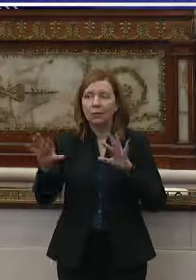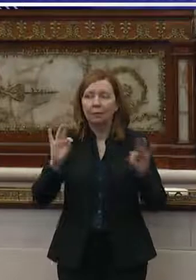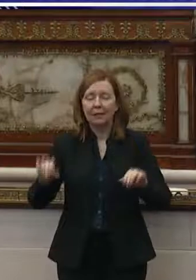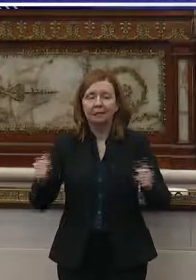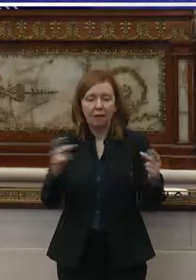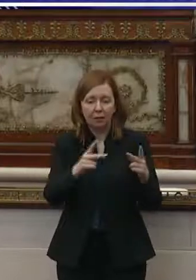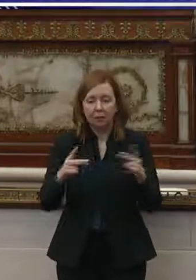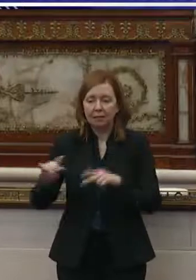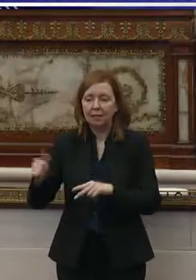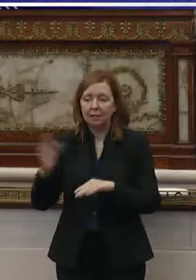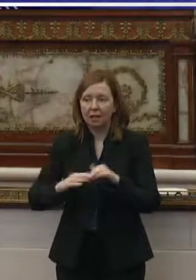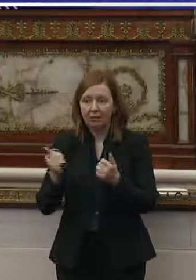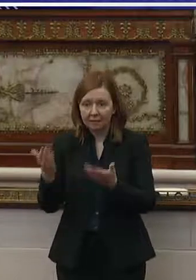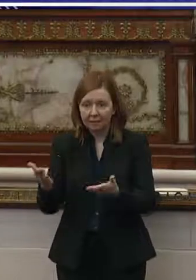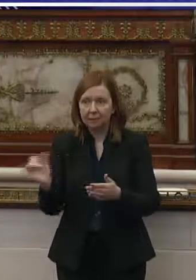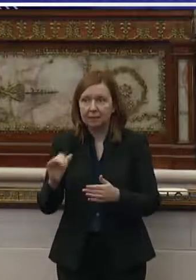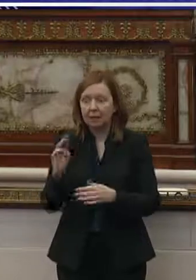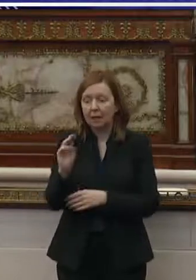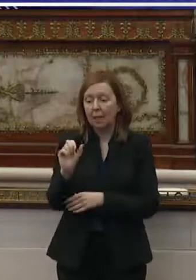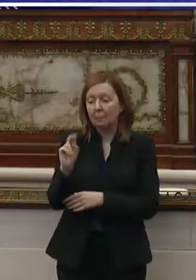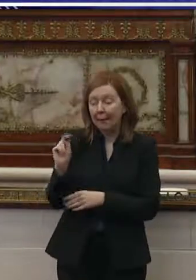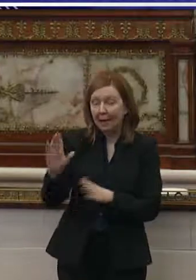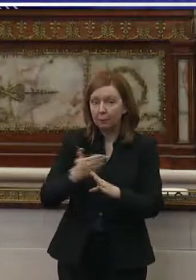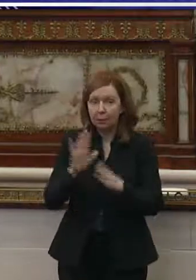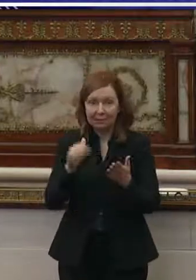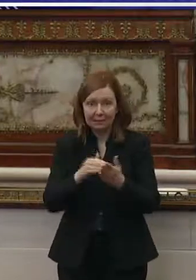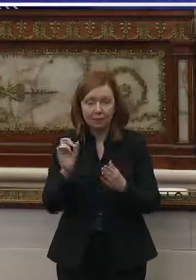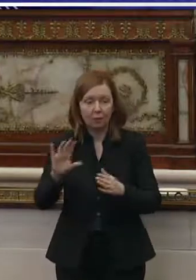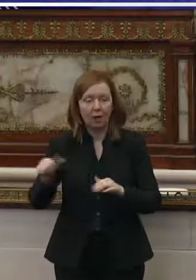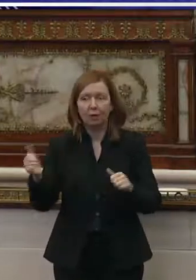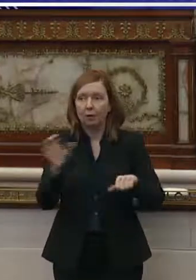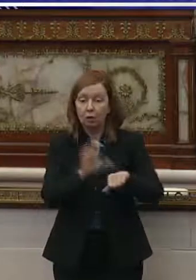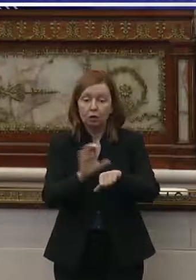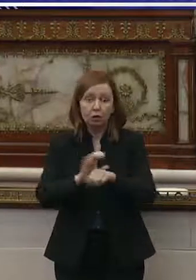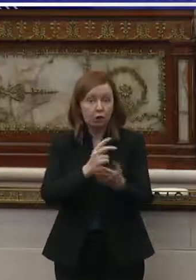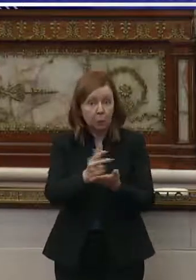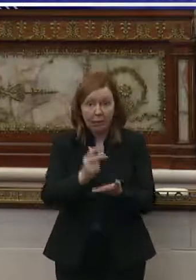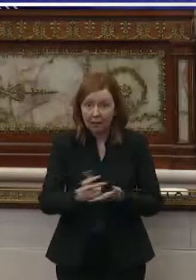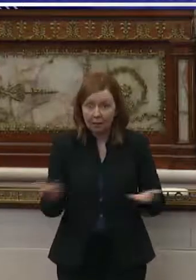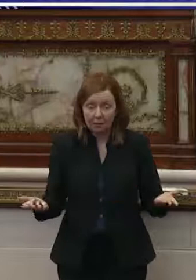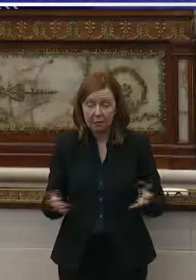sites other than this, like the Mann Music Center or other church parking lots?